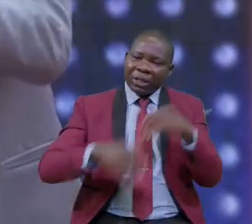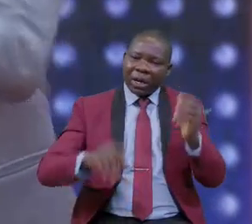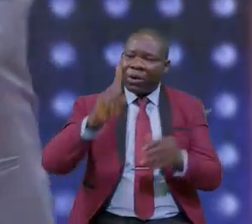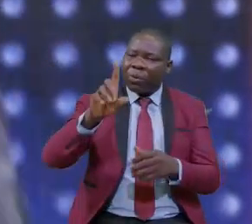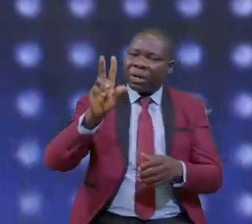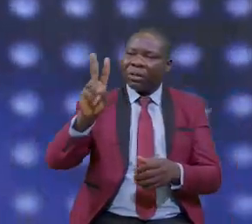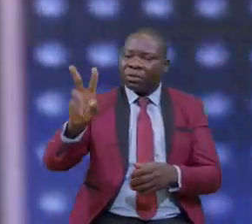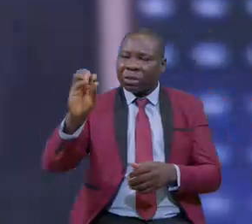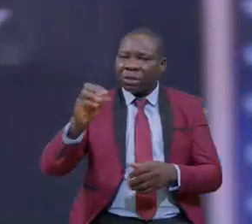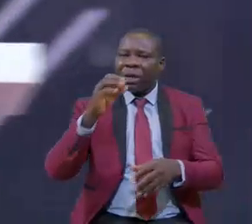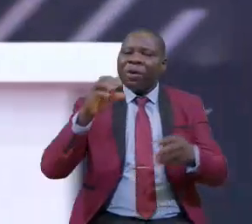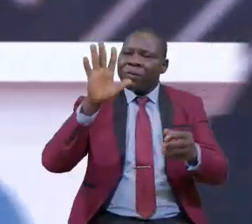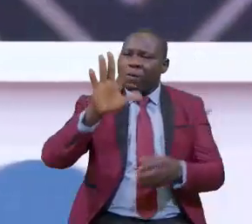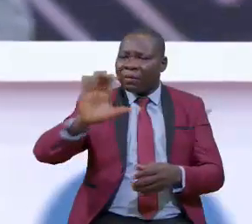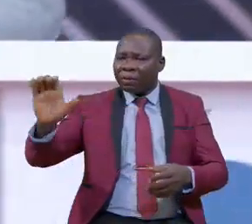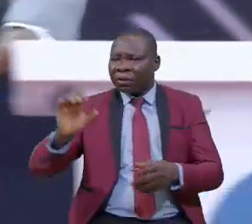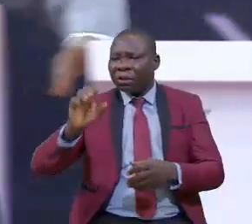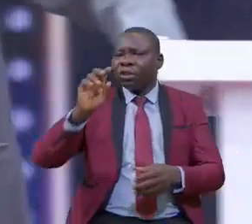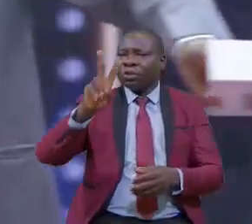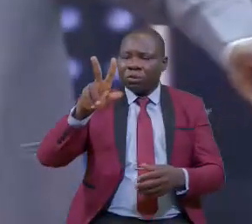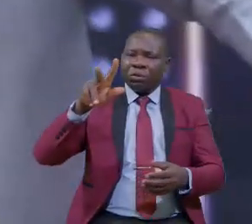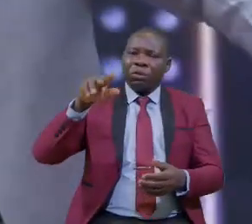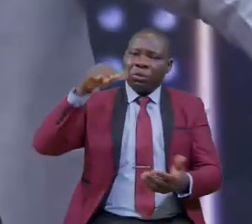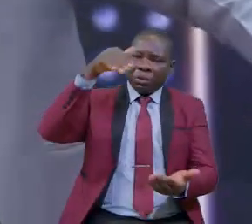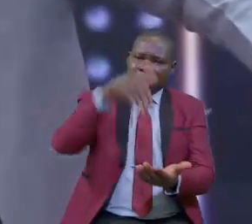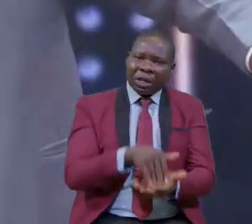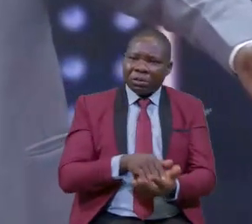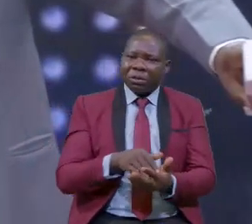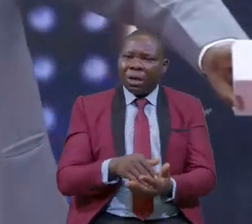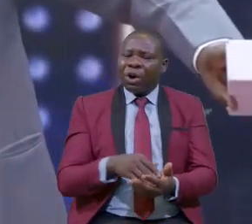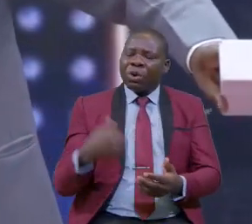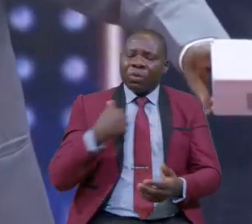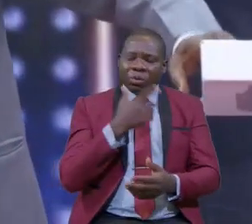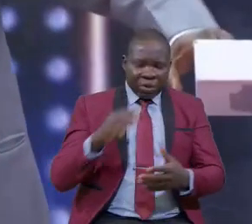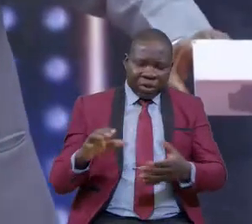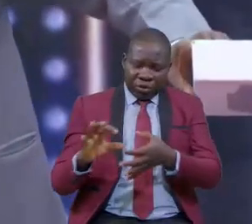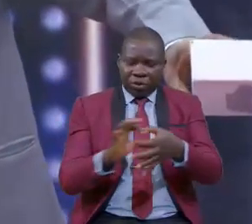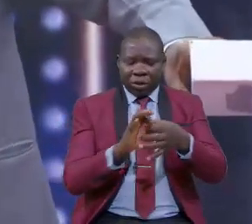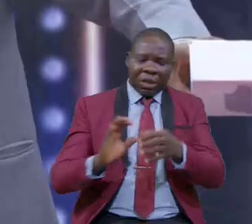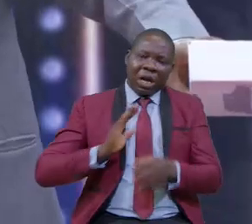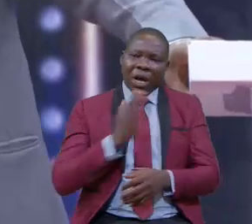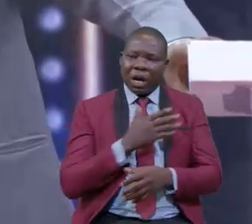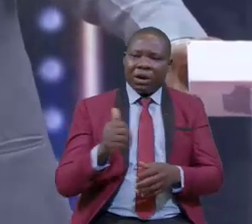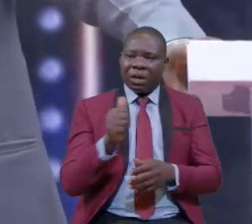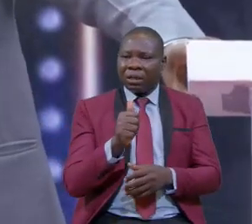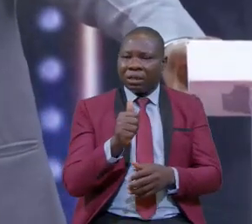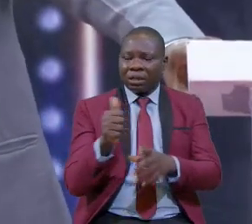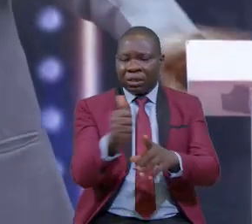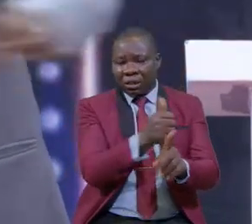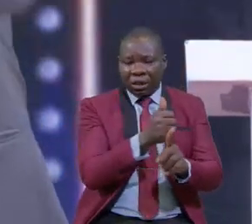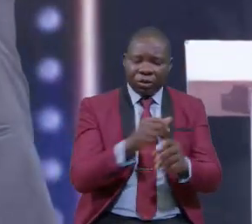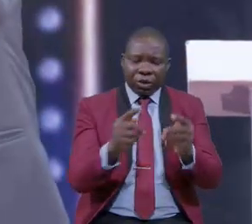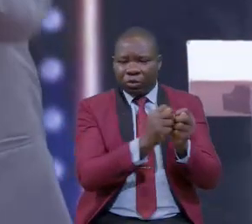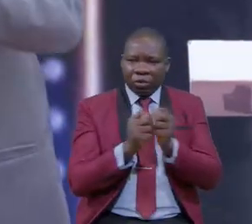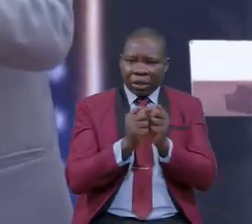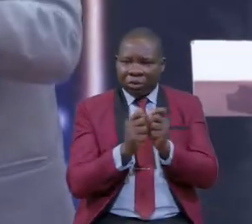ourselves together in the covenant of preaching the gospel. And I stay here with you, and you stay here with